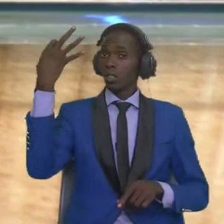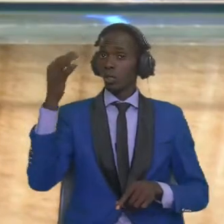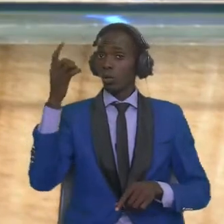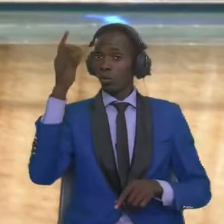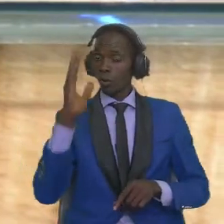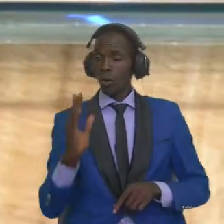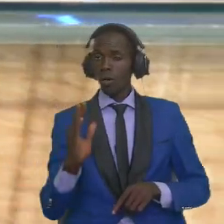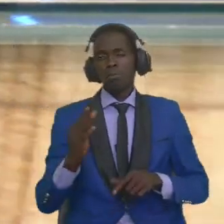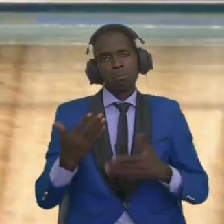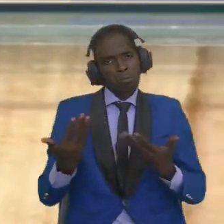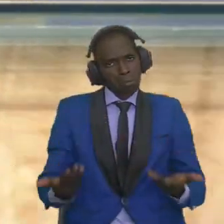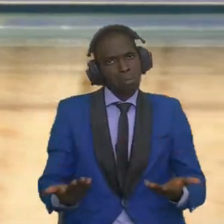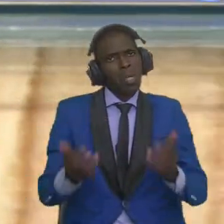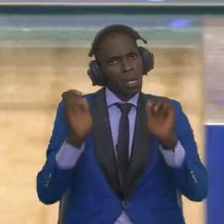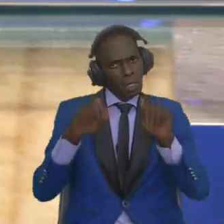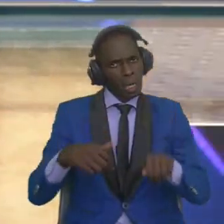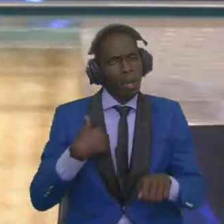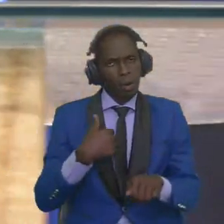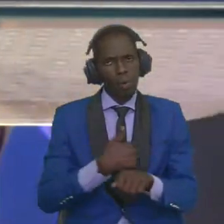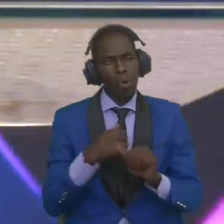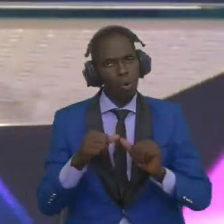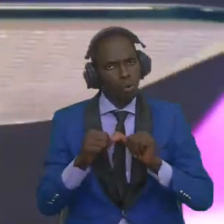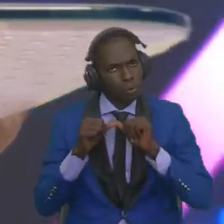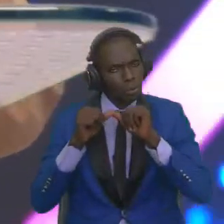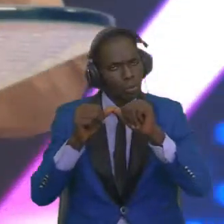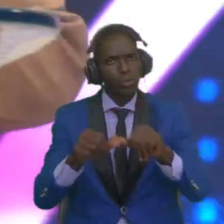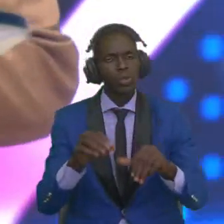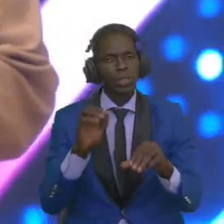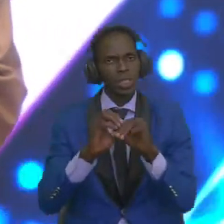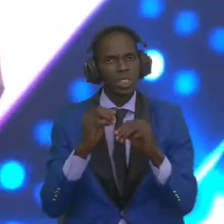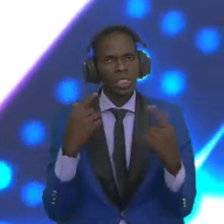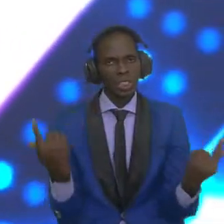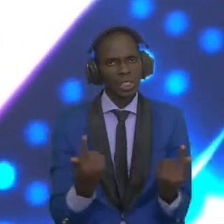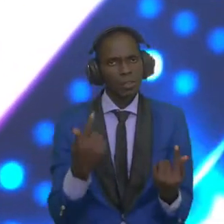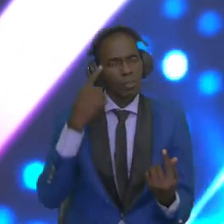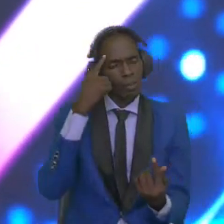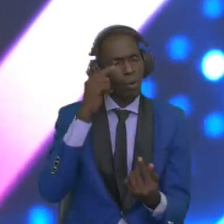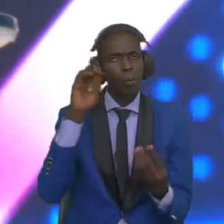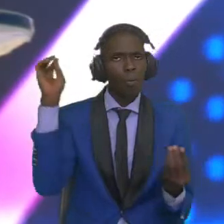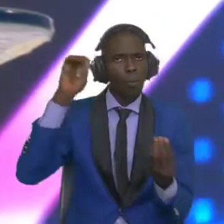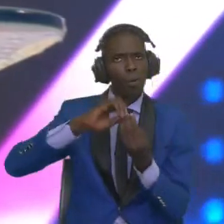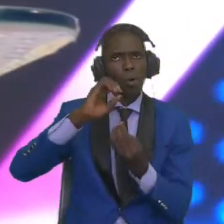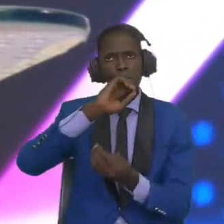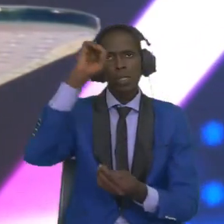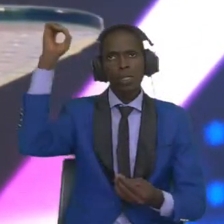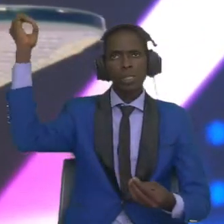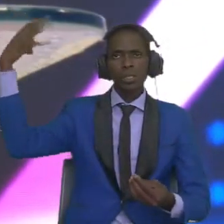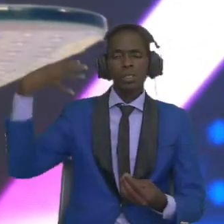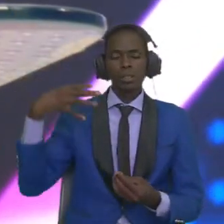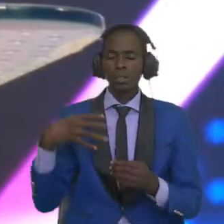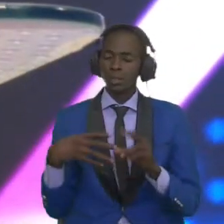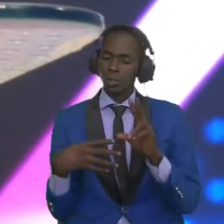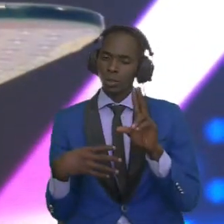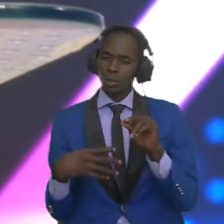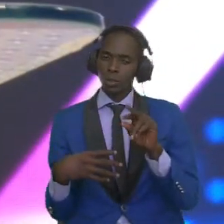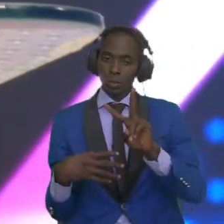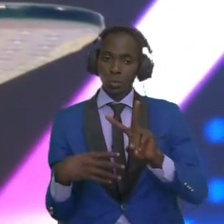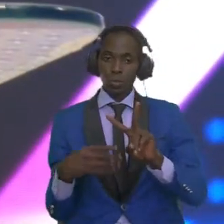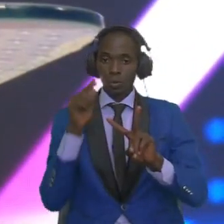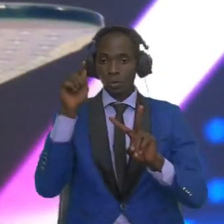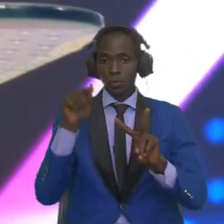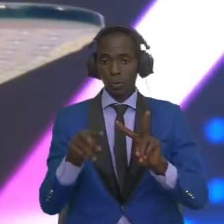so that grace will abound? Look at verse 2. It says in verse 2, God